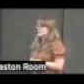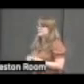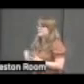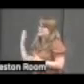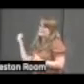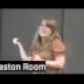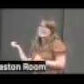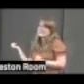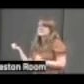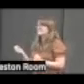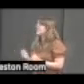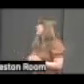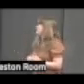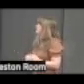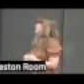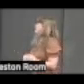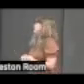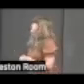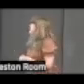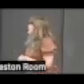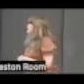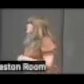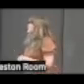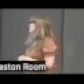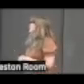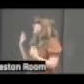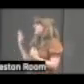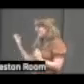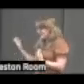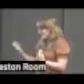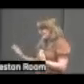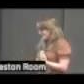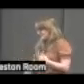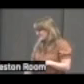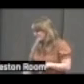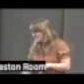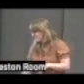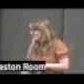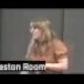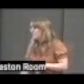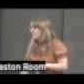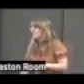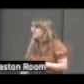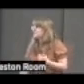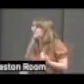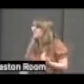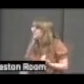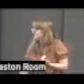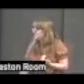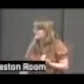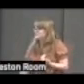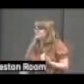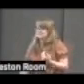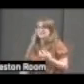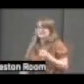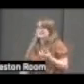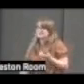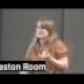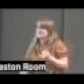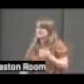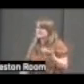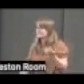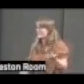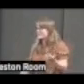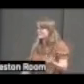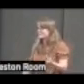if Marvin Gaye is in the background, I don't know. So this was a big problem for me because most species, I kind of was